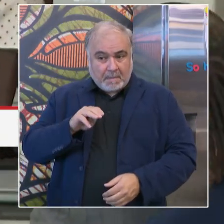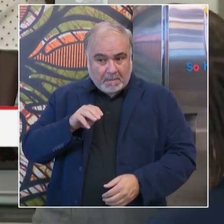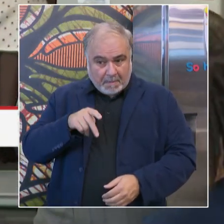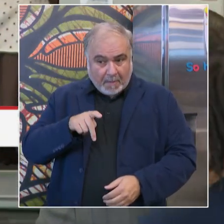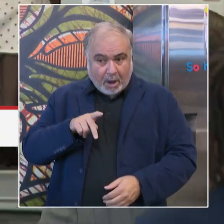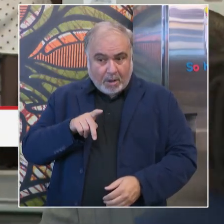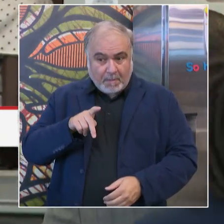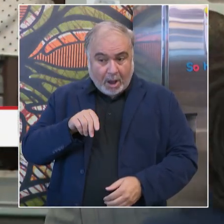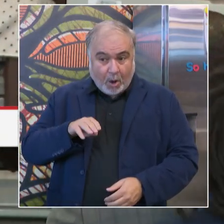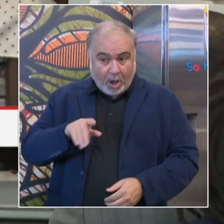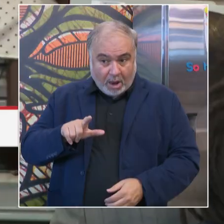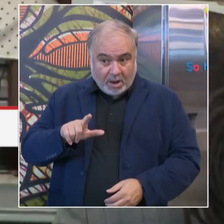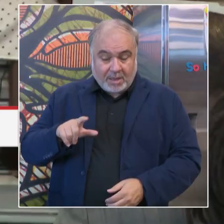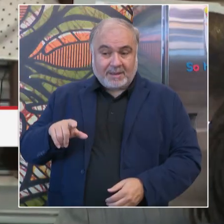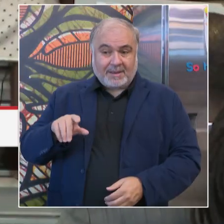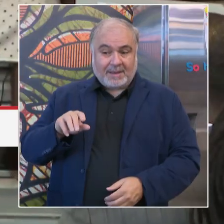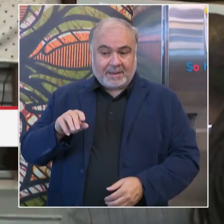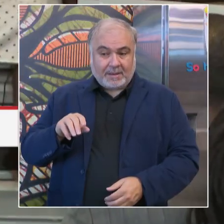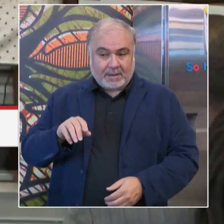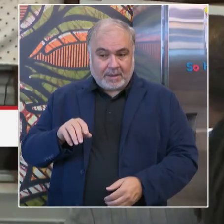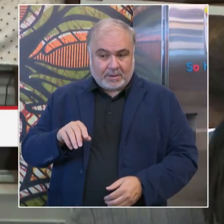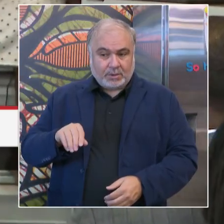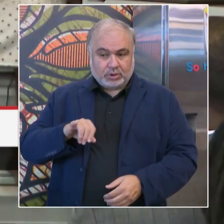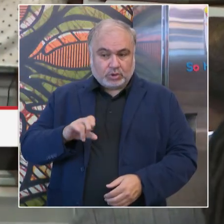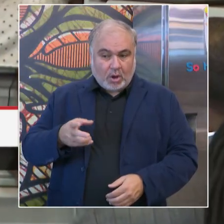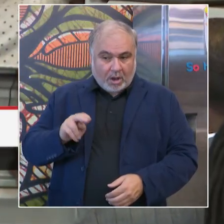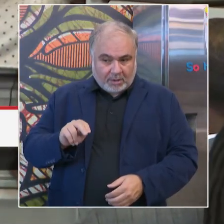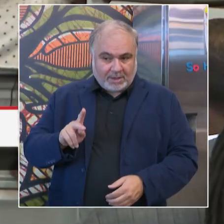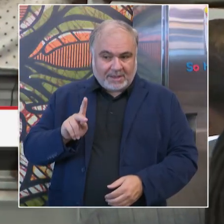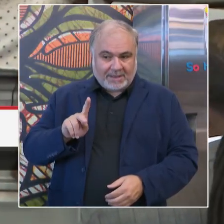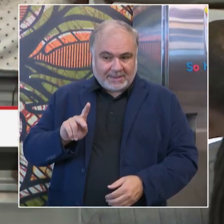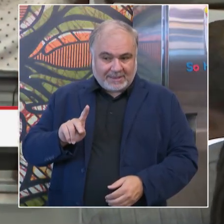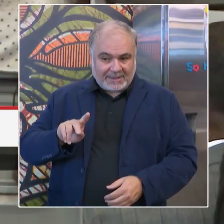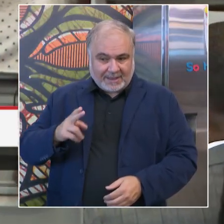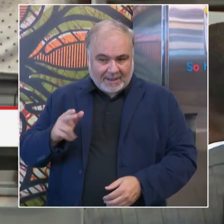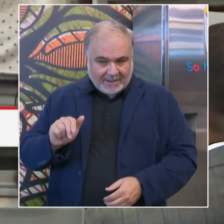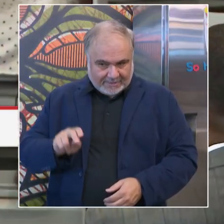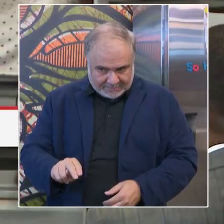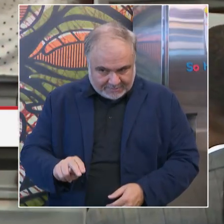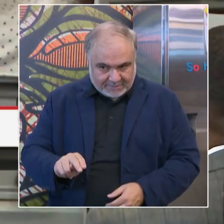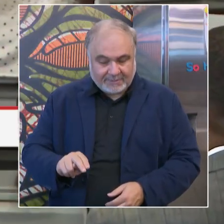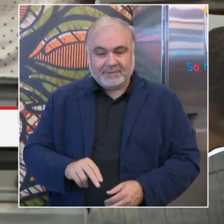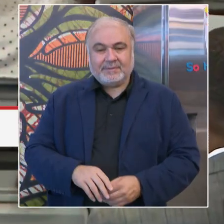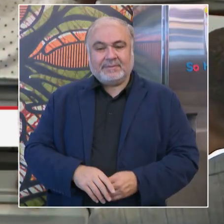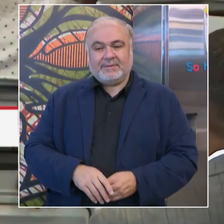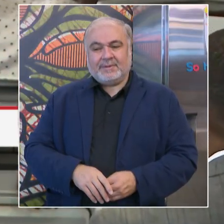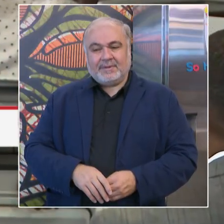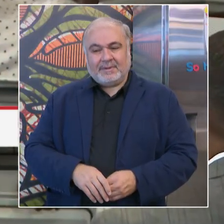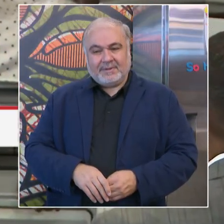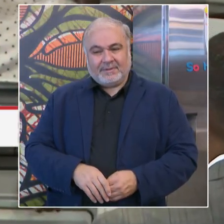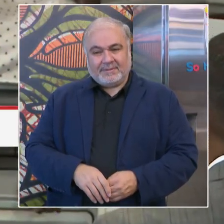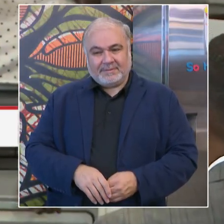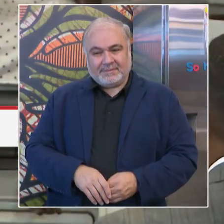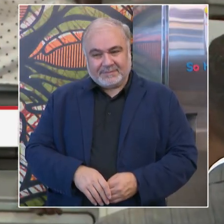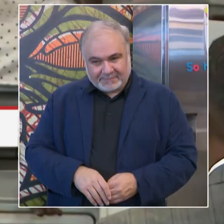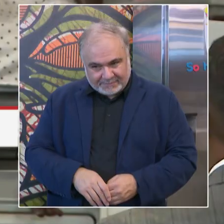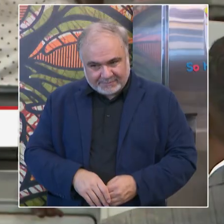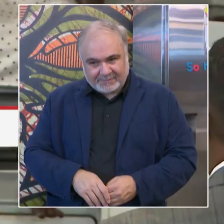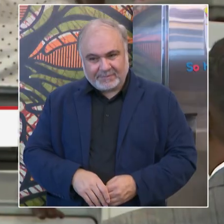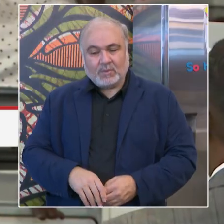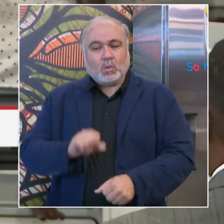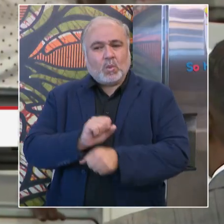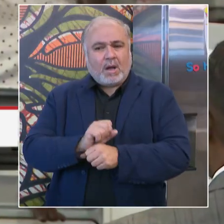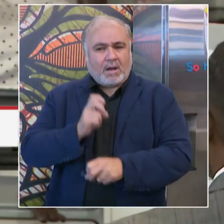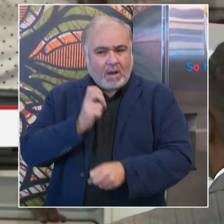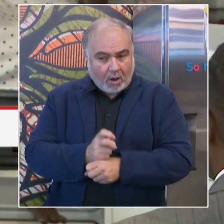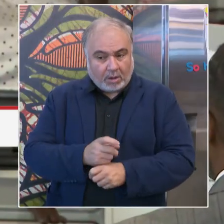baby, and fights for it in the budget every single year. And so opening the